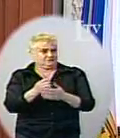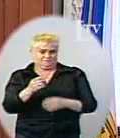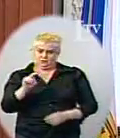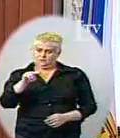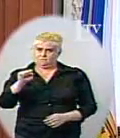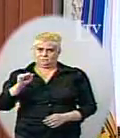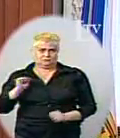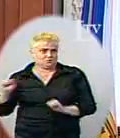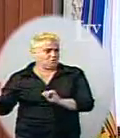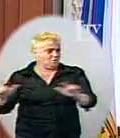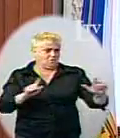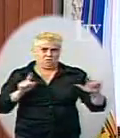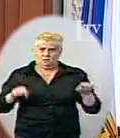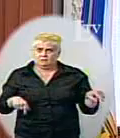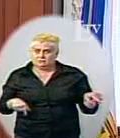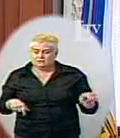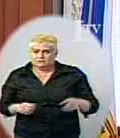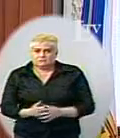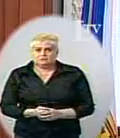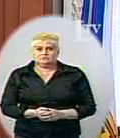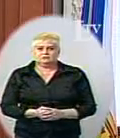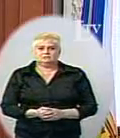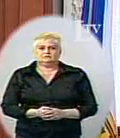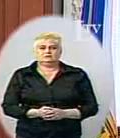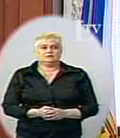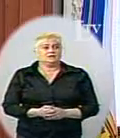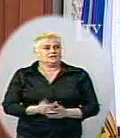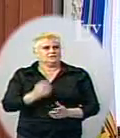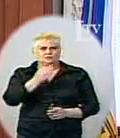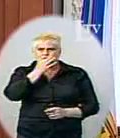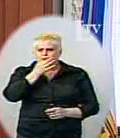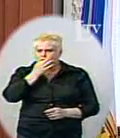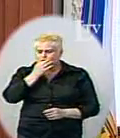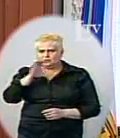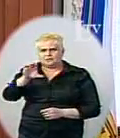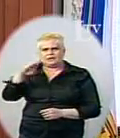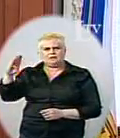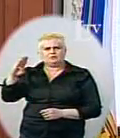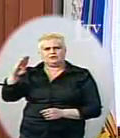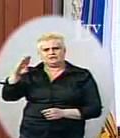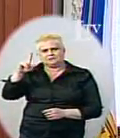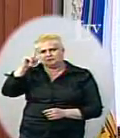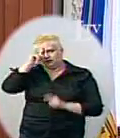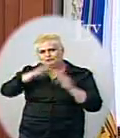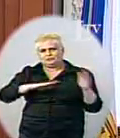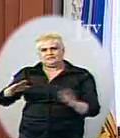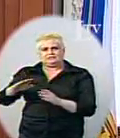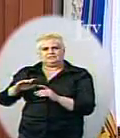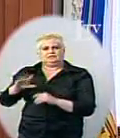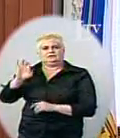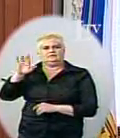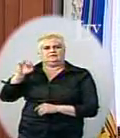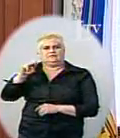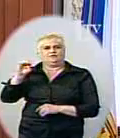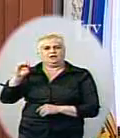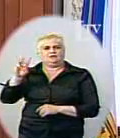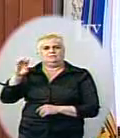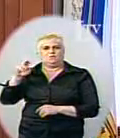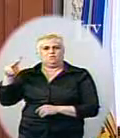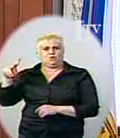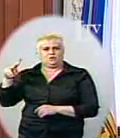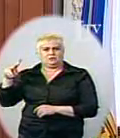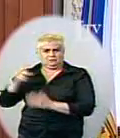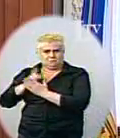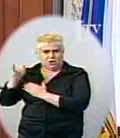the province. We look forward to the launch of the Cape Breton Strategic Framework Advancement Project, which will